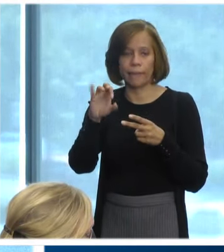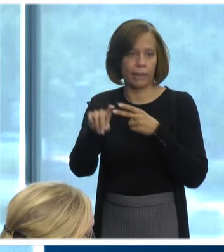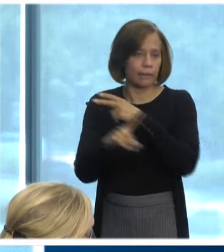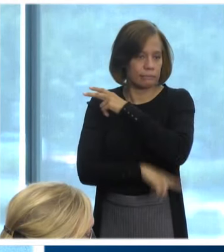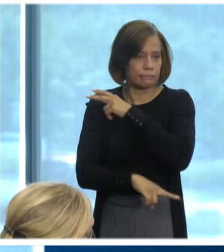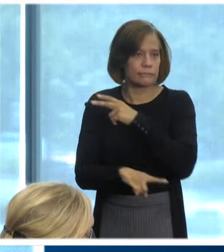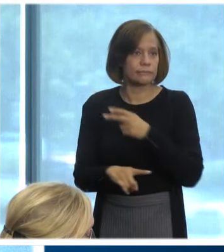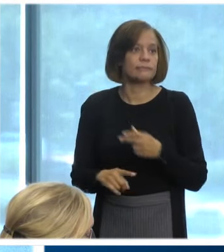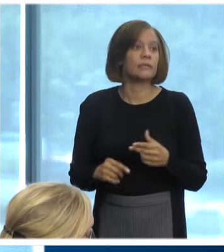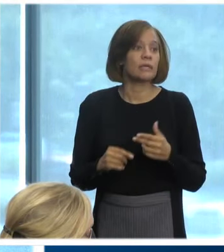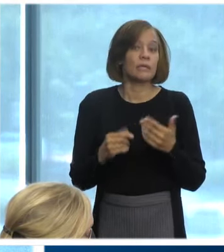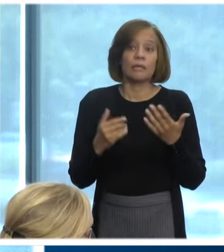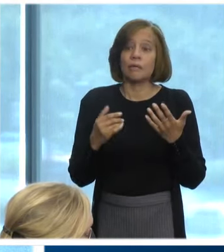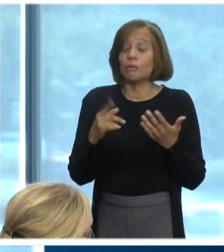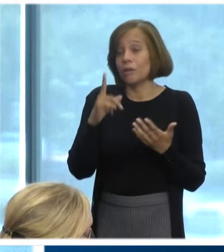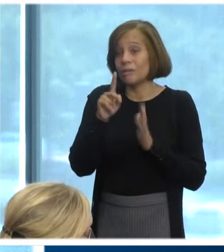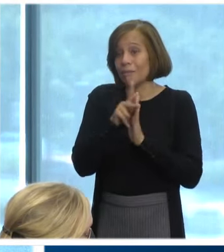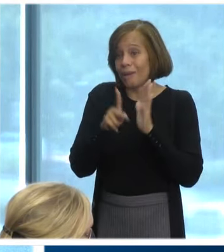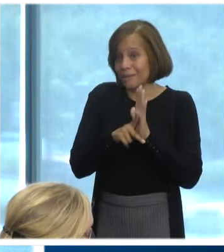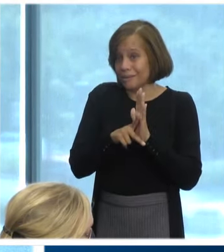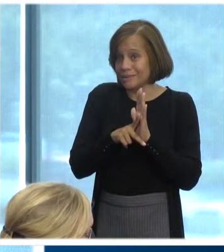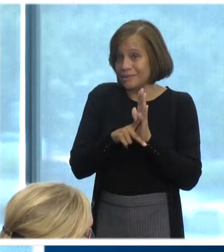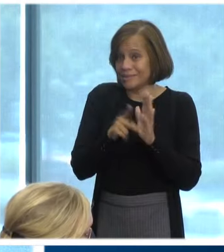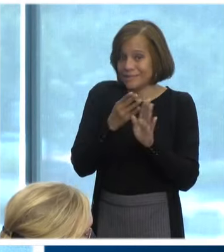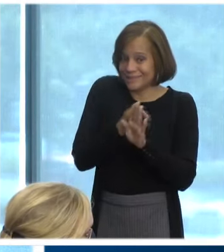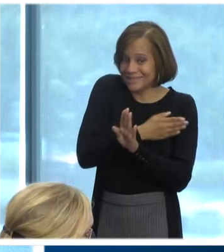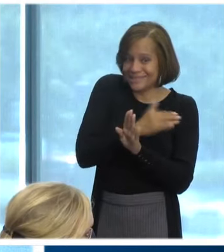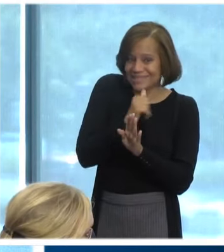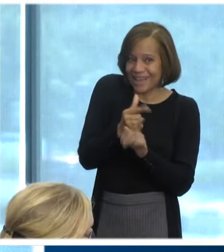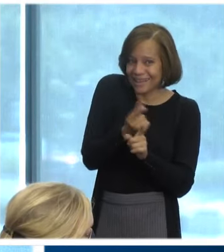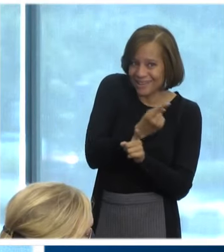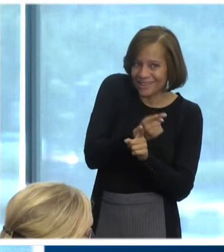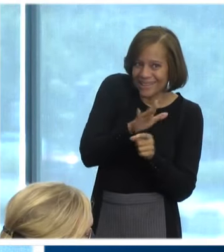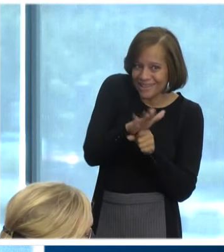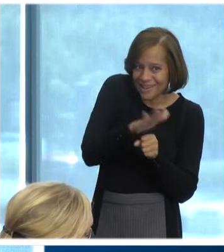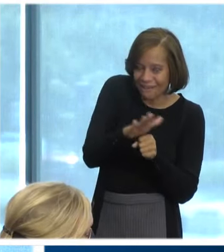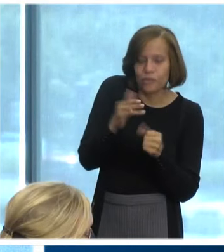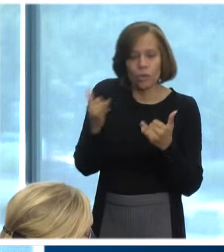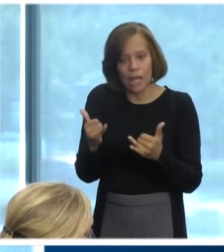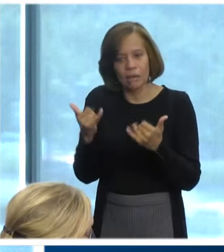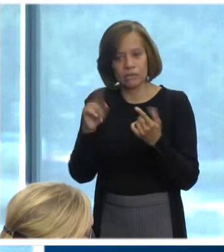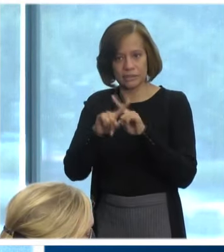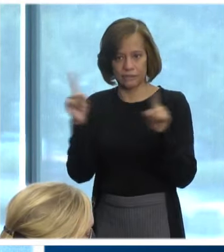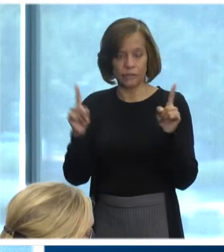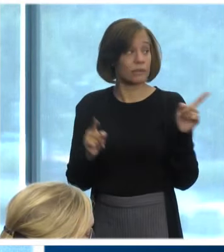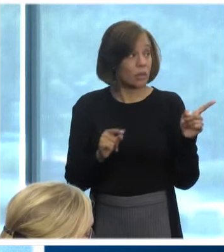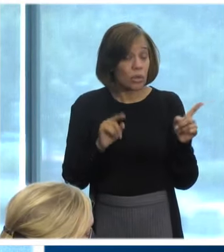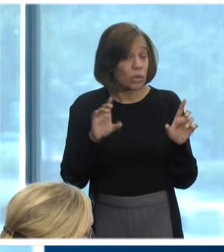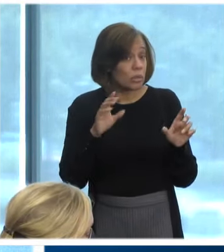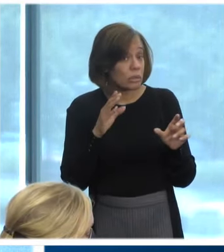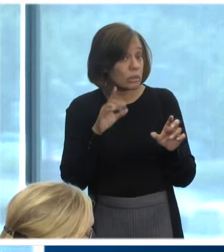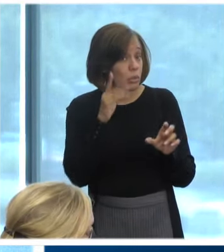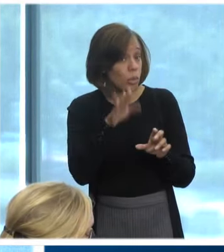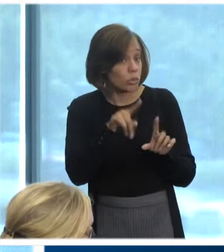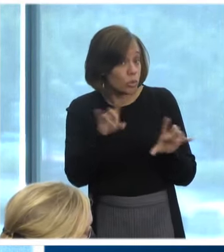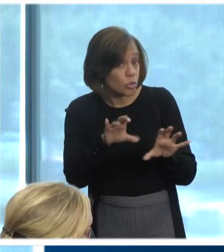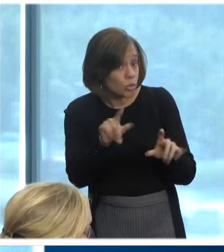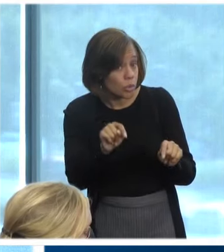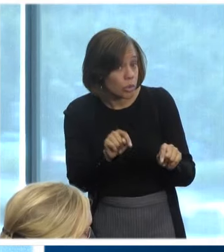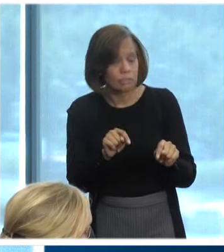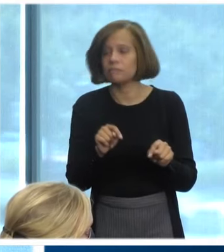than a reprimand because the policy in this case failed them. Will you be pursuing that? If we have information from the investigation